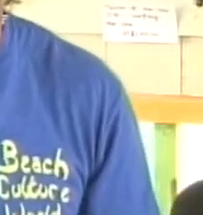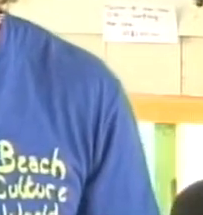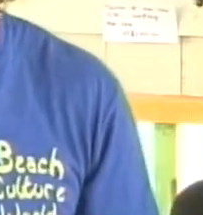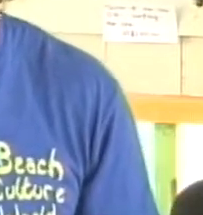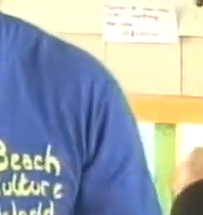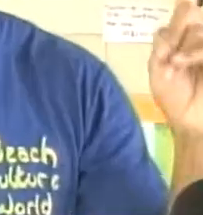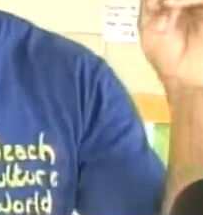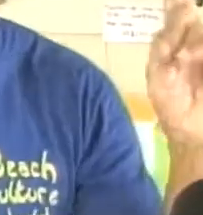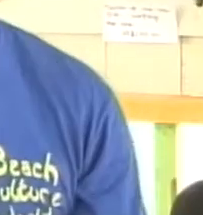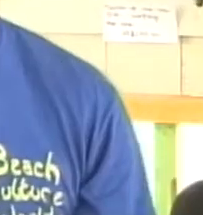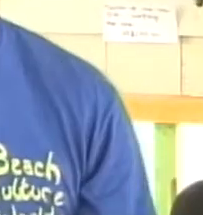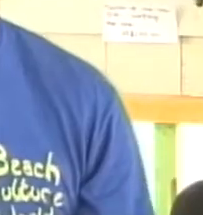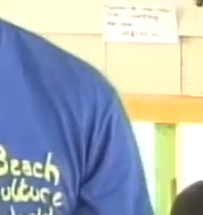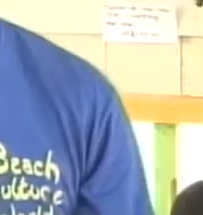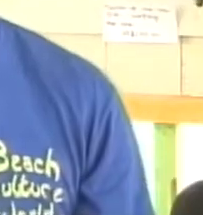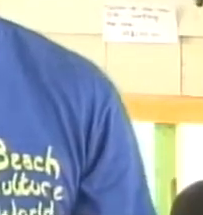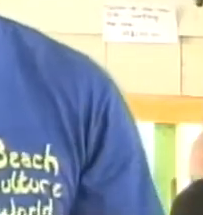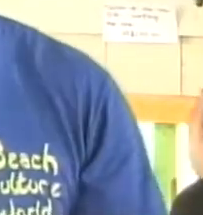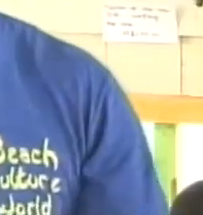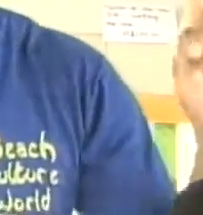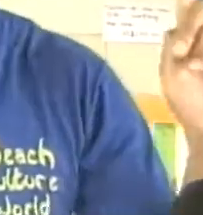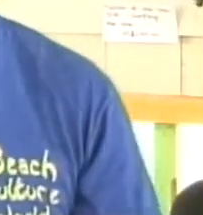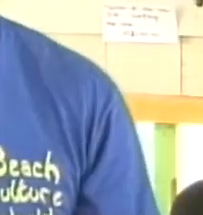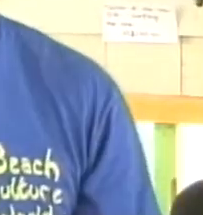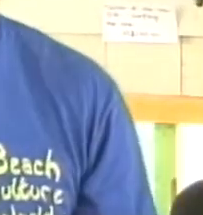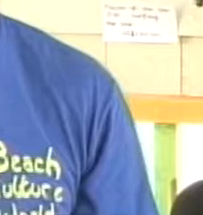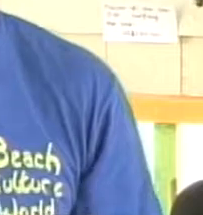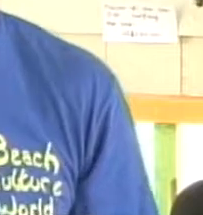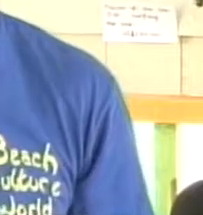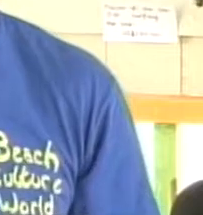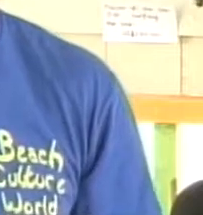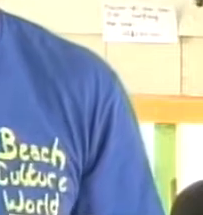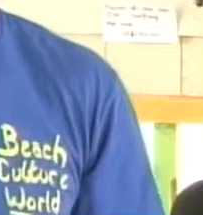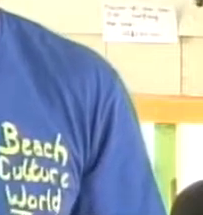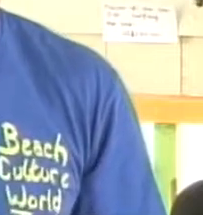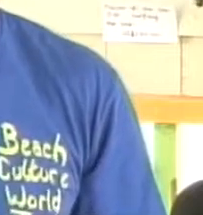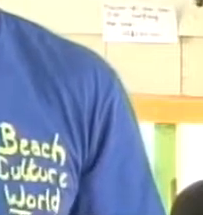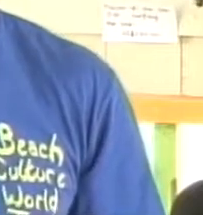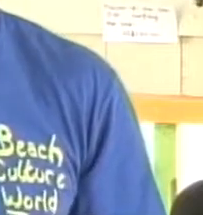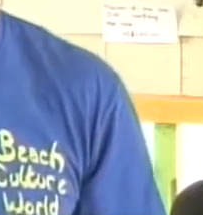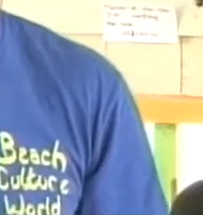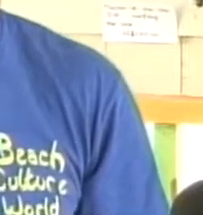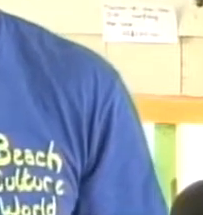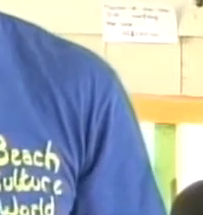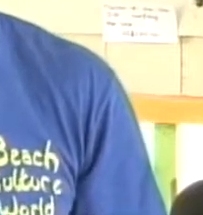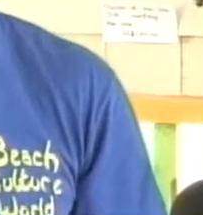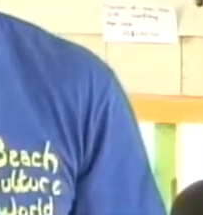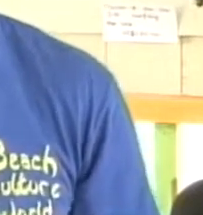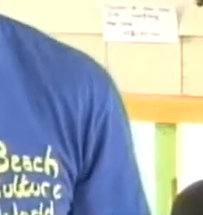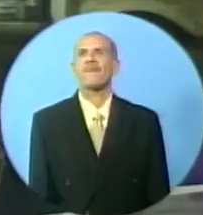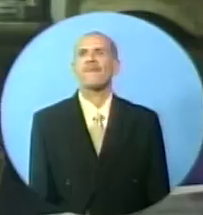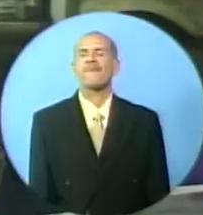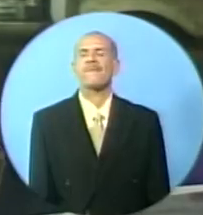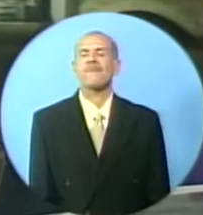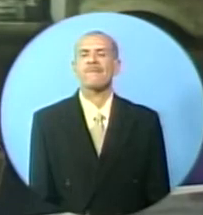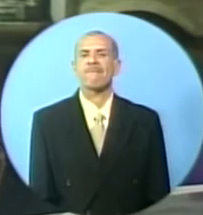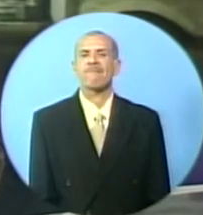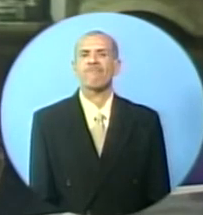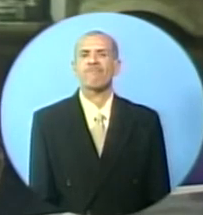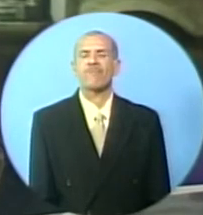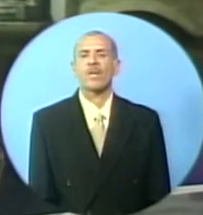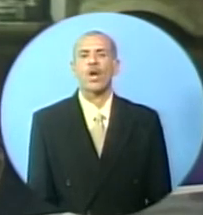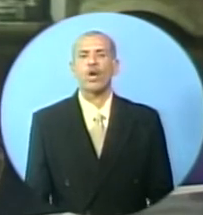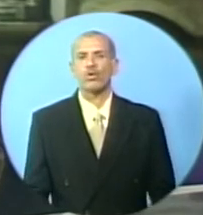understand our culture and it's marketable. The key is marketable. We send that away and then people come and want to experience it.